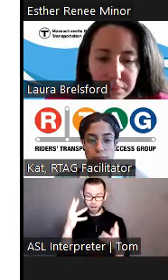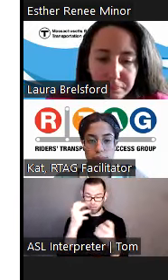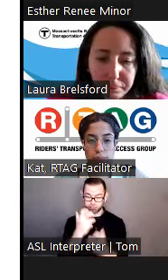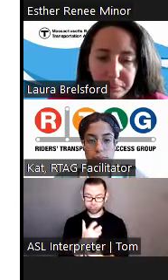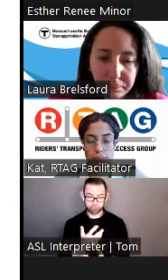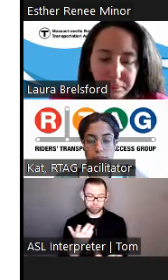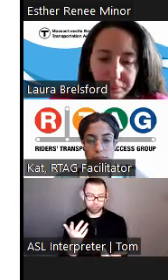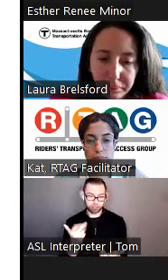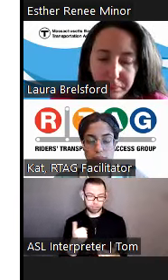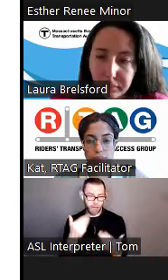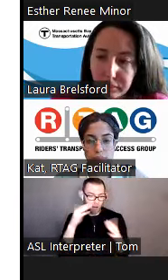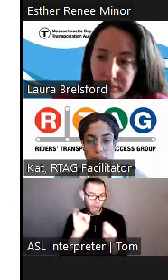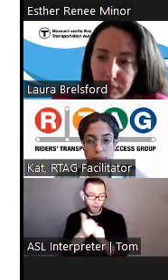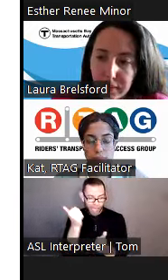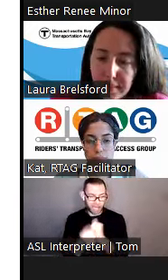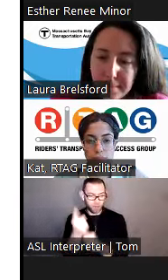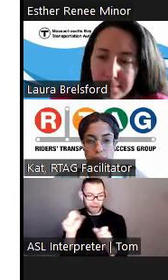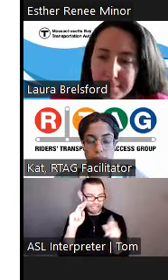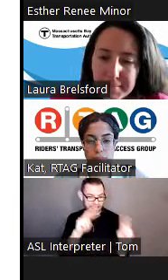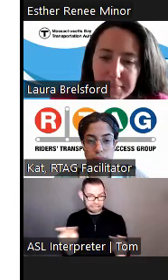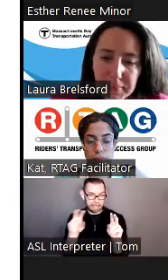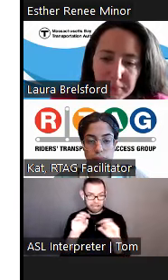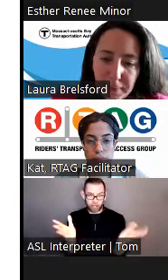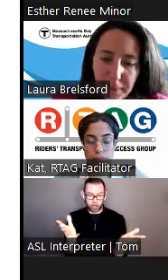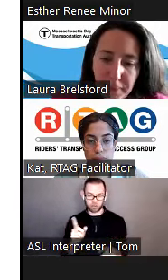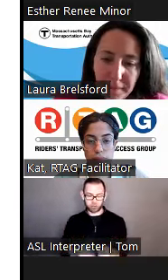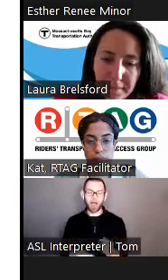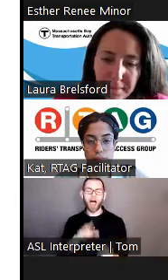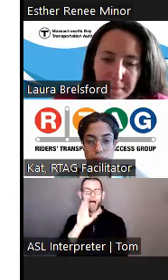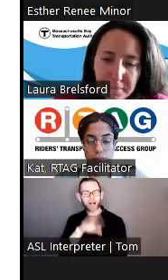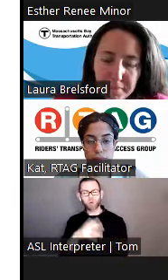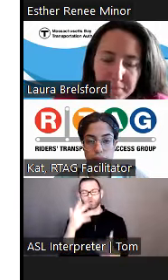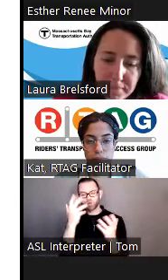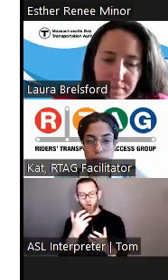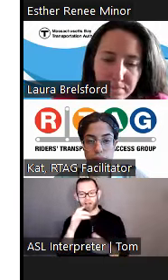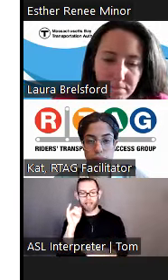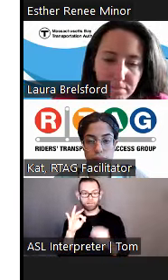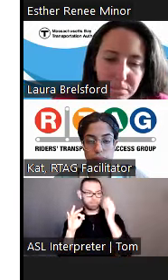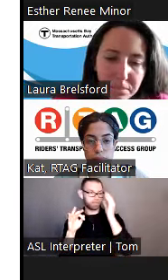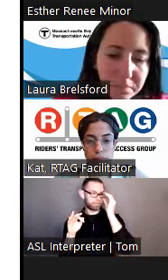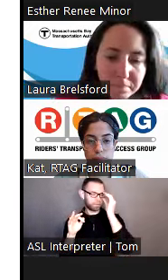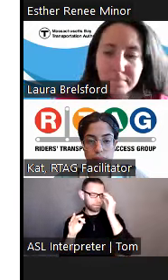anybody can see. It is, now I know it's dark if a person that